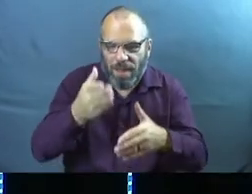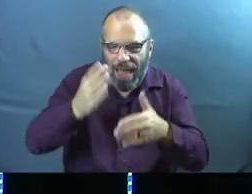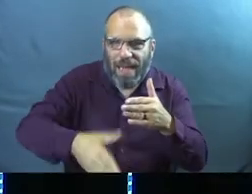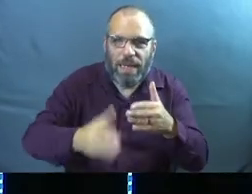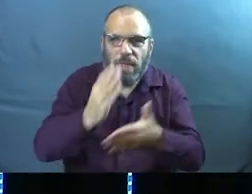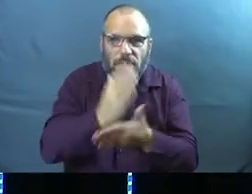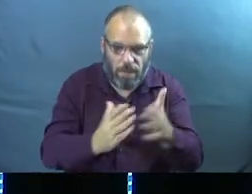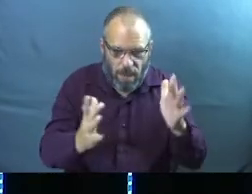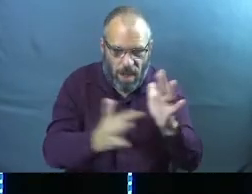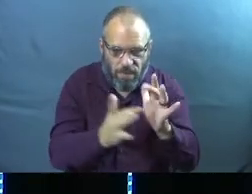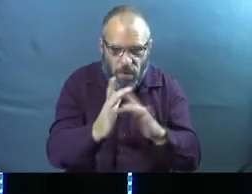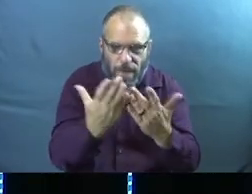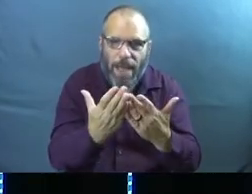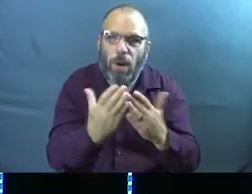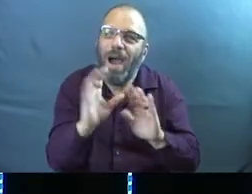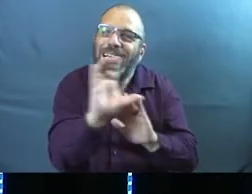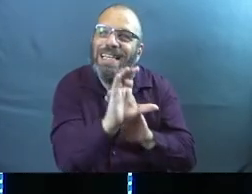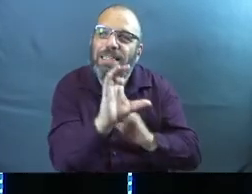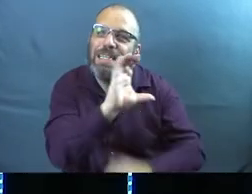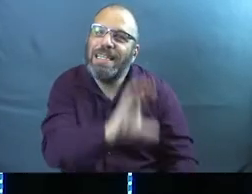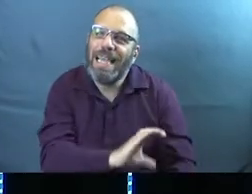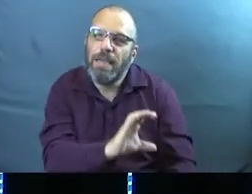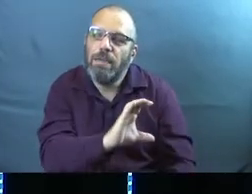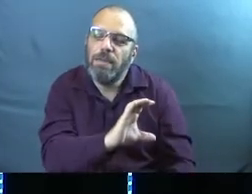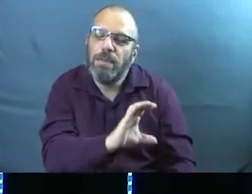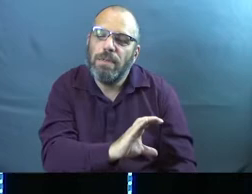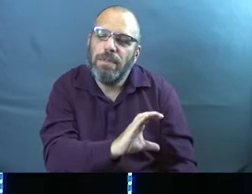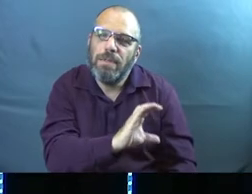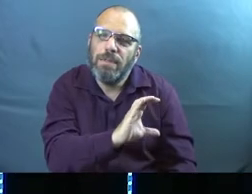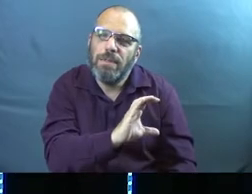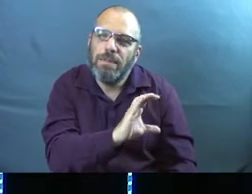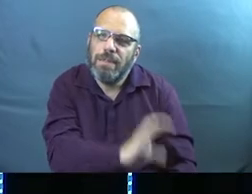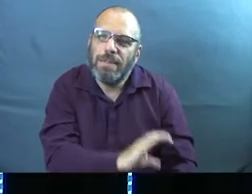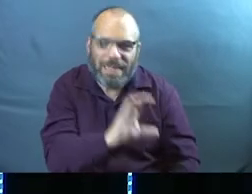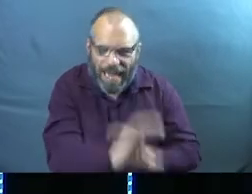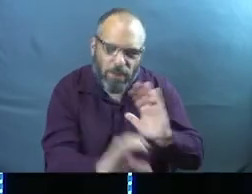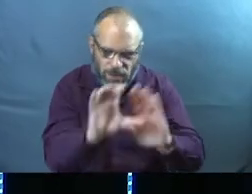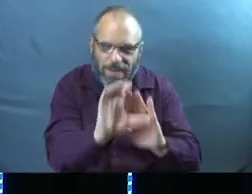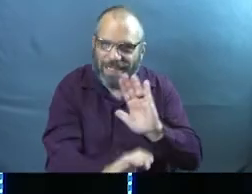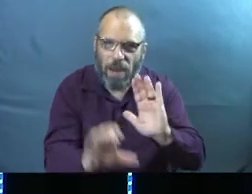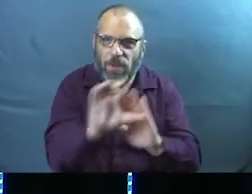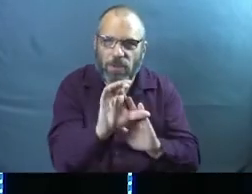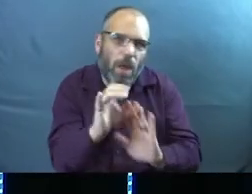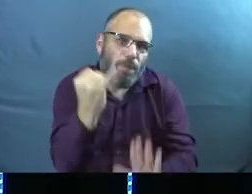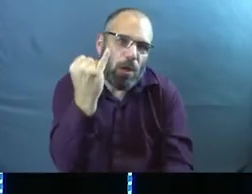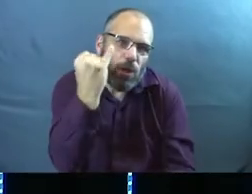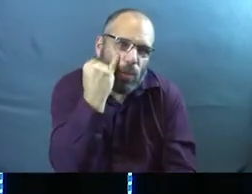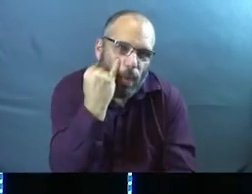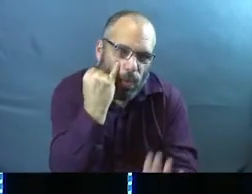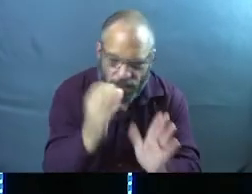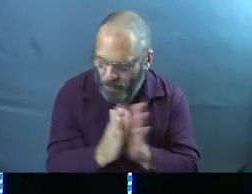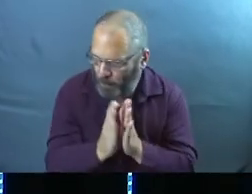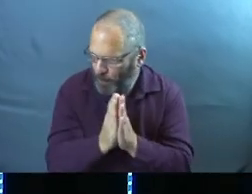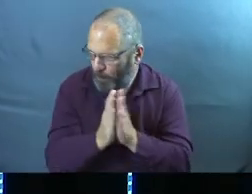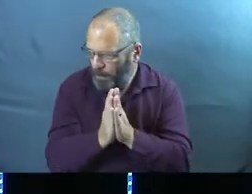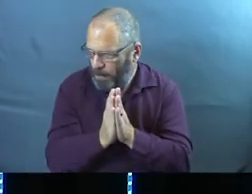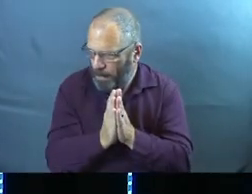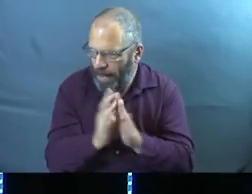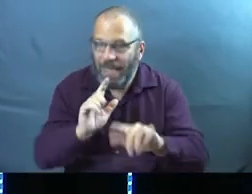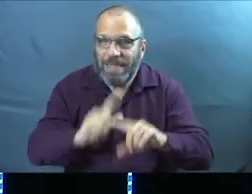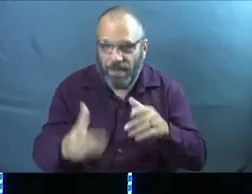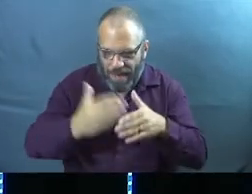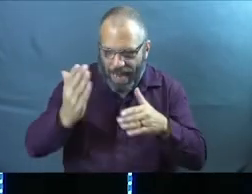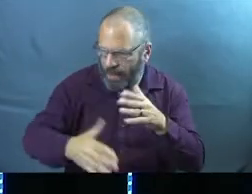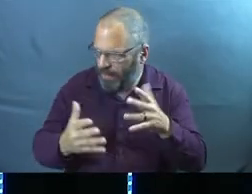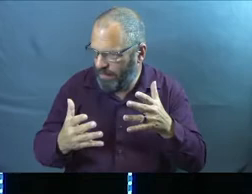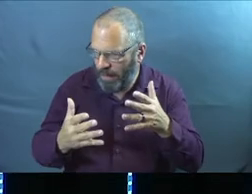of some of the Bible characters in the other way? Not to make it better, but what if you could imagine a different ending to some